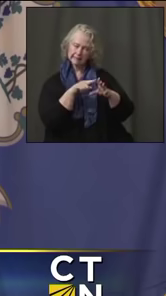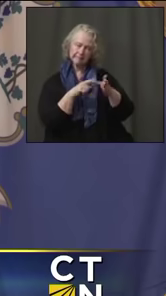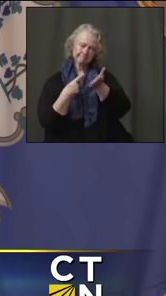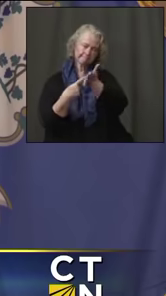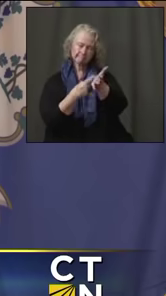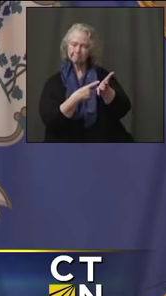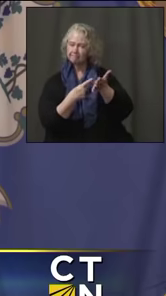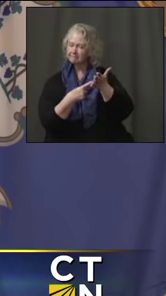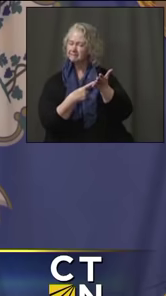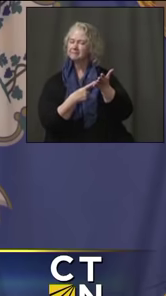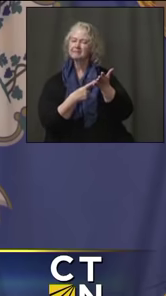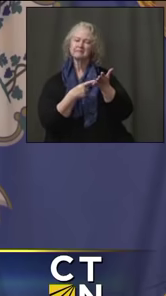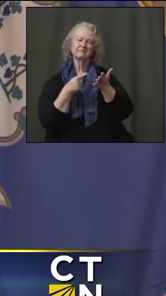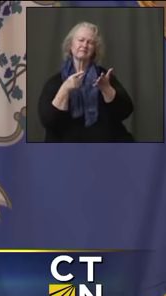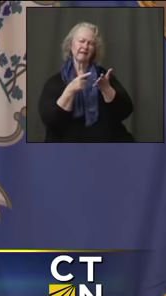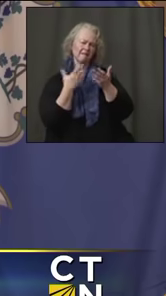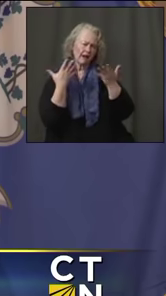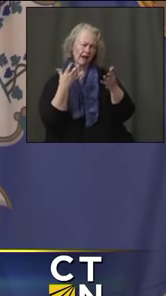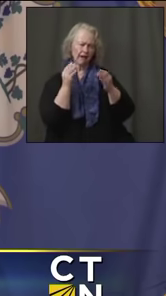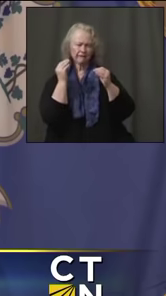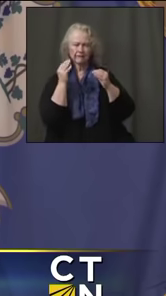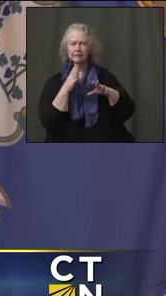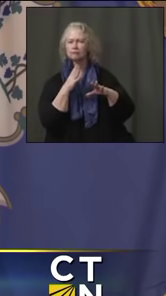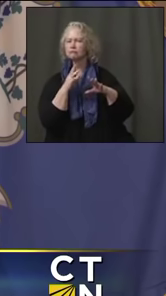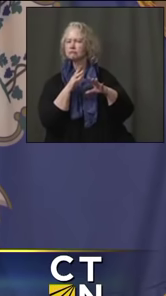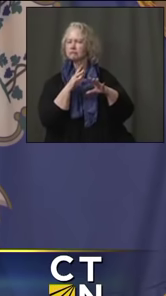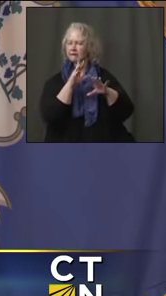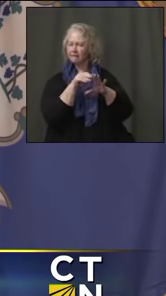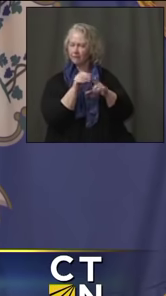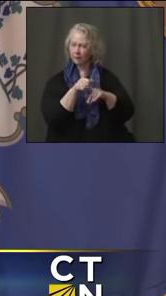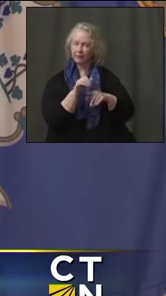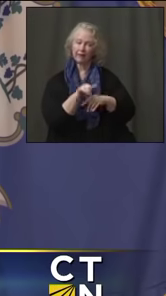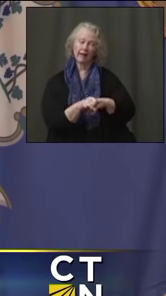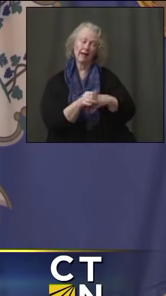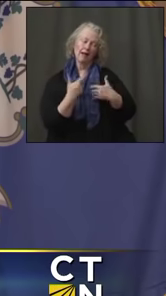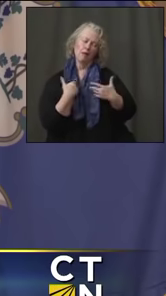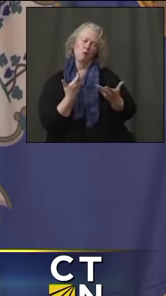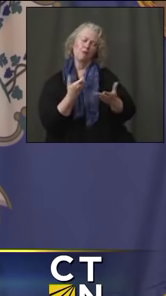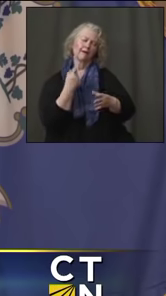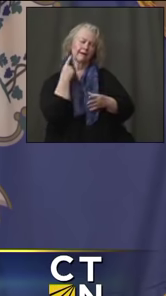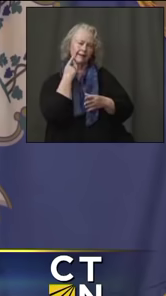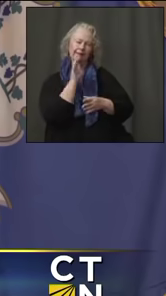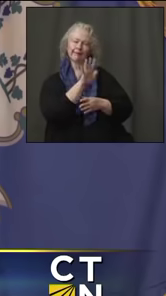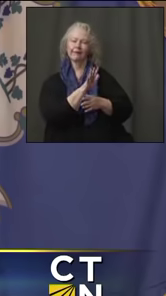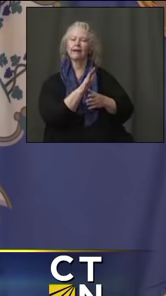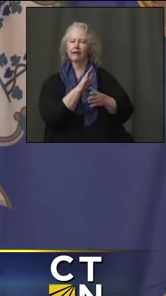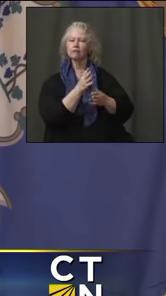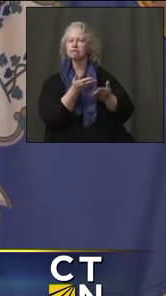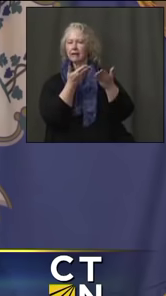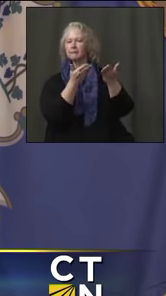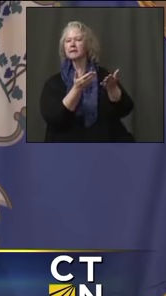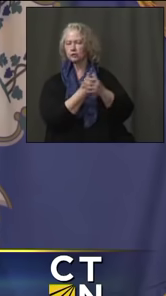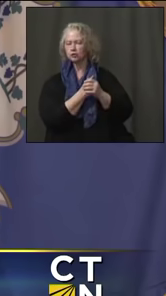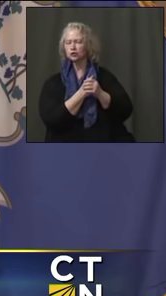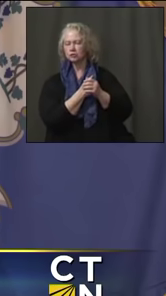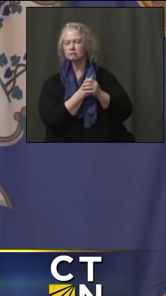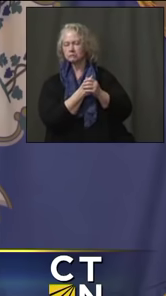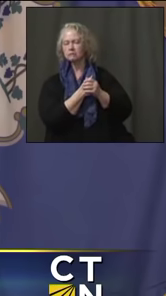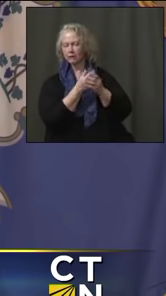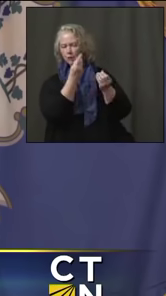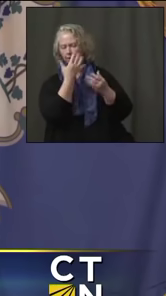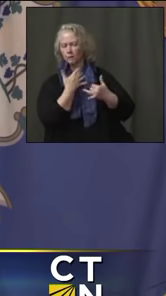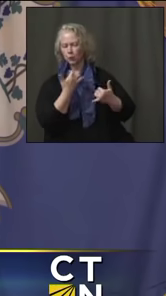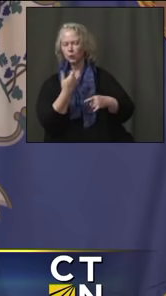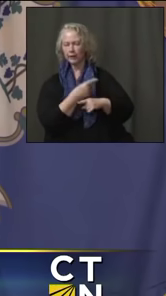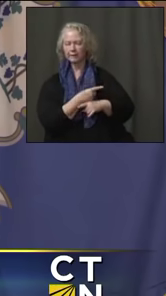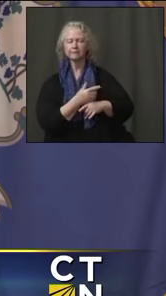The teachers are well represented there. And let me get their recommendation, which I'm going to have by the end of today. And thank